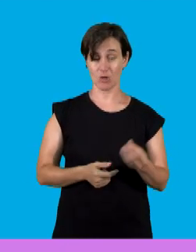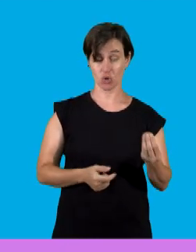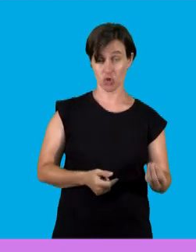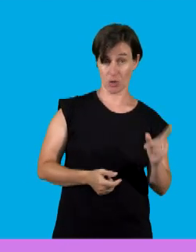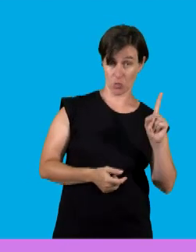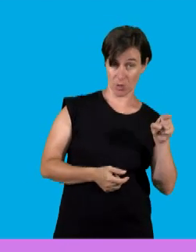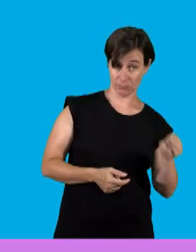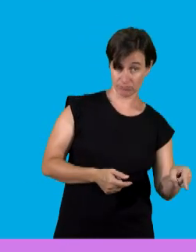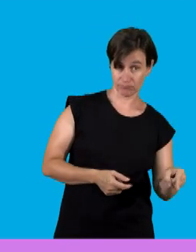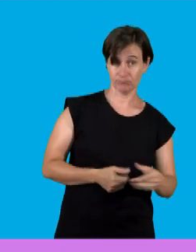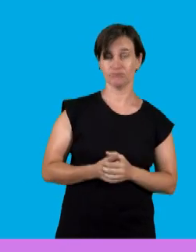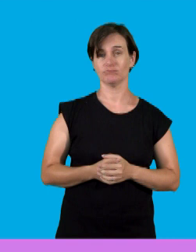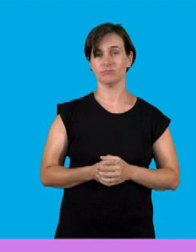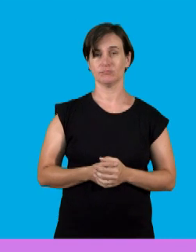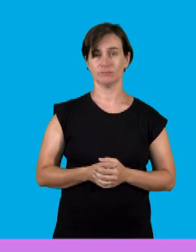1